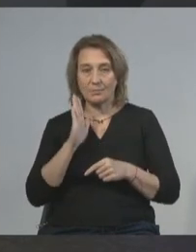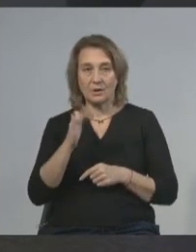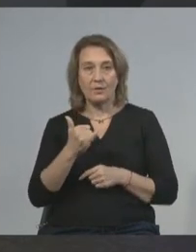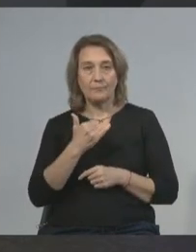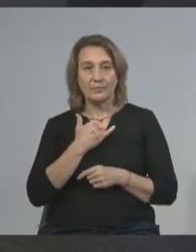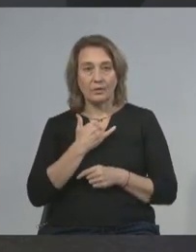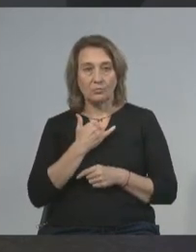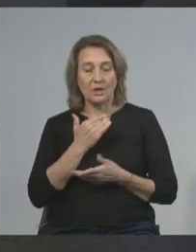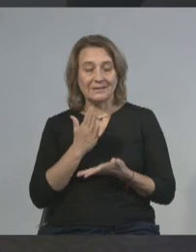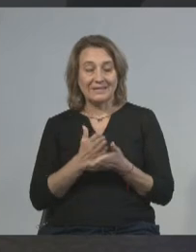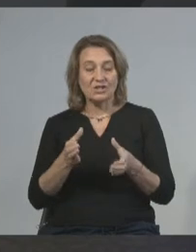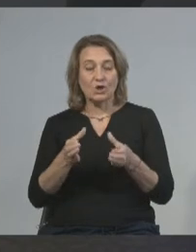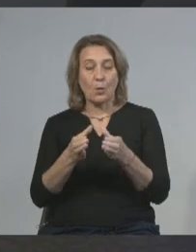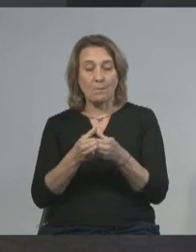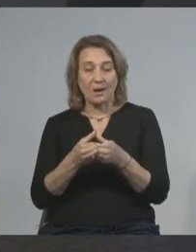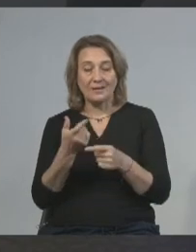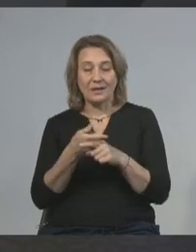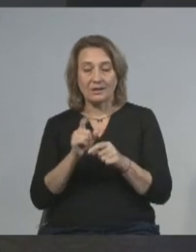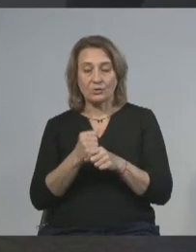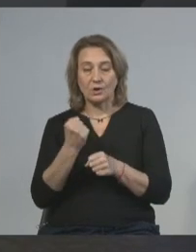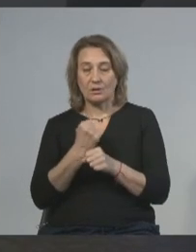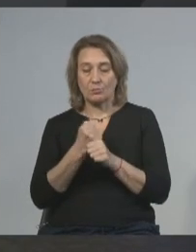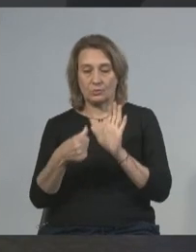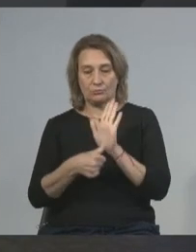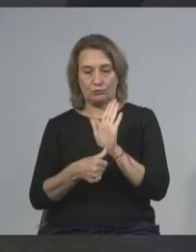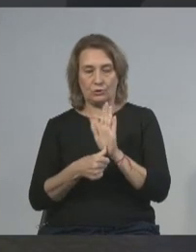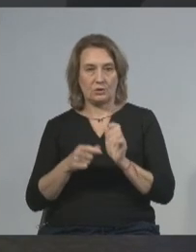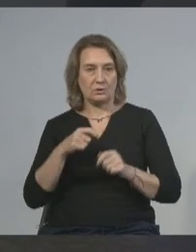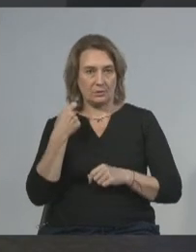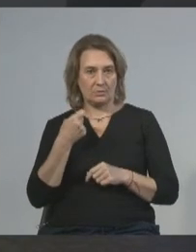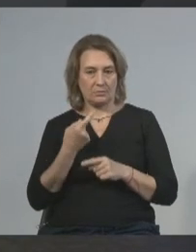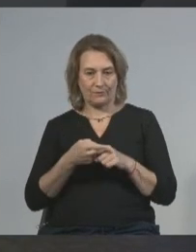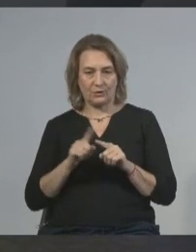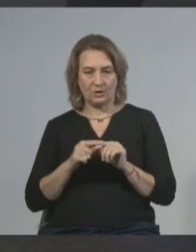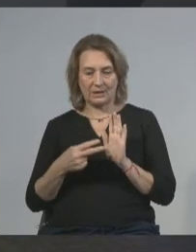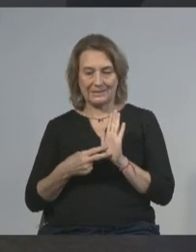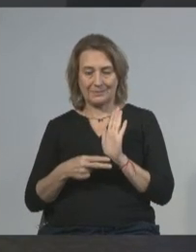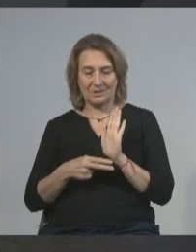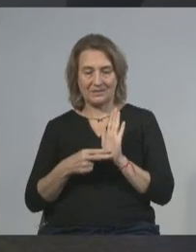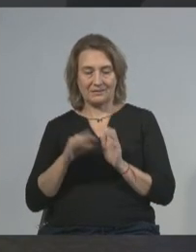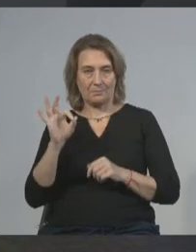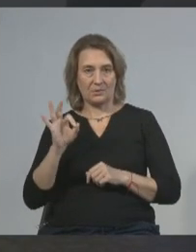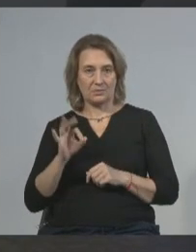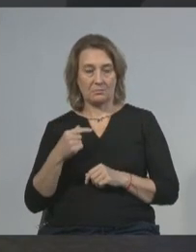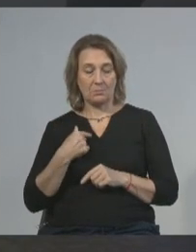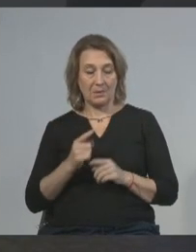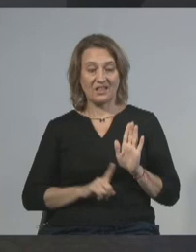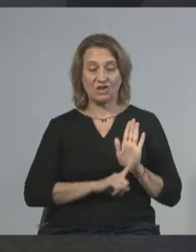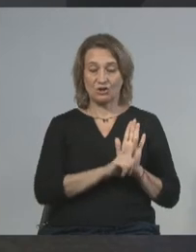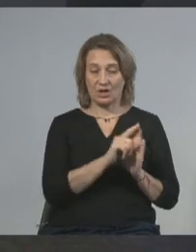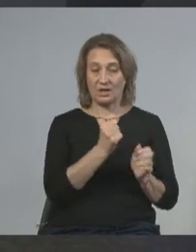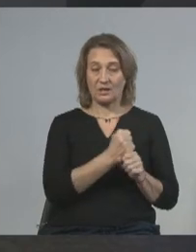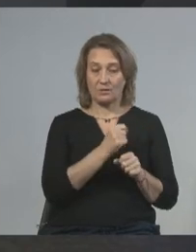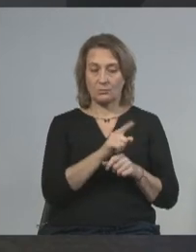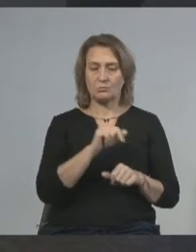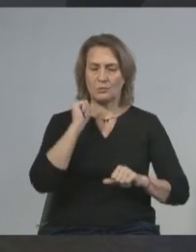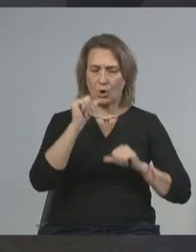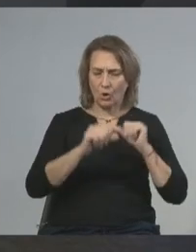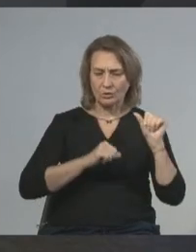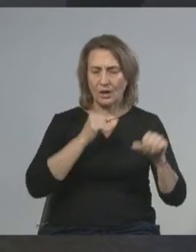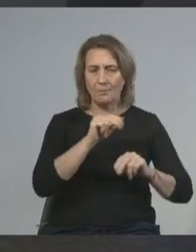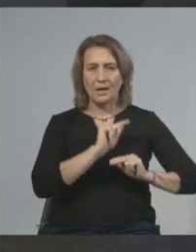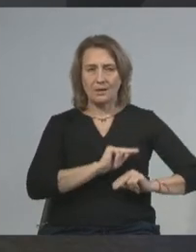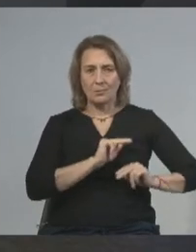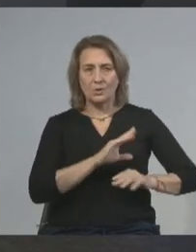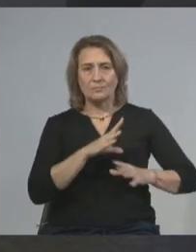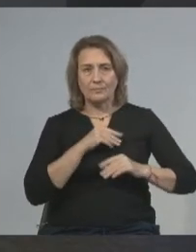we have a companies that are with us for six years and they are and such companies are more than 70 so those that we